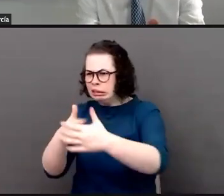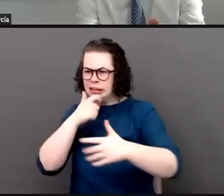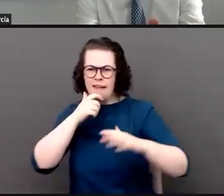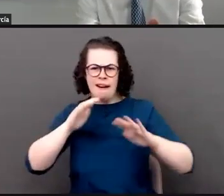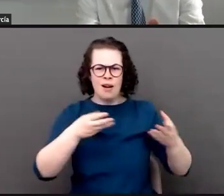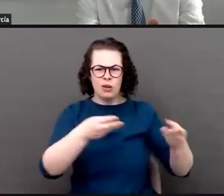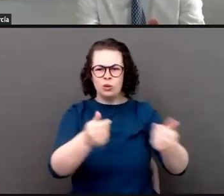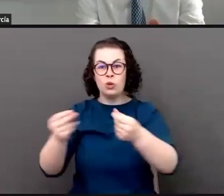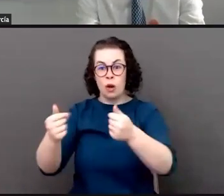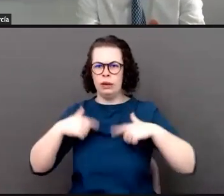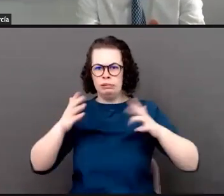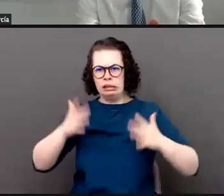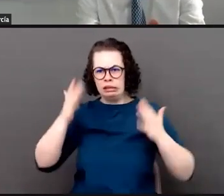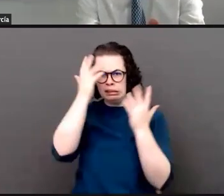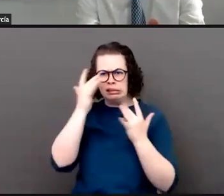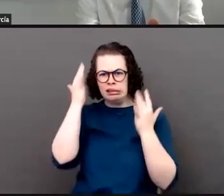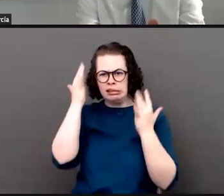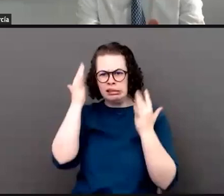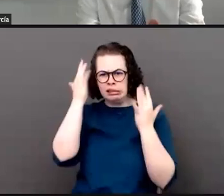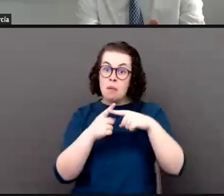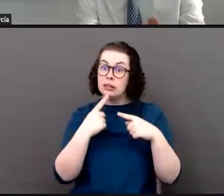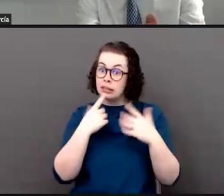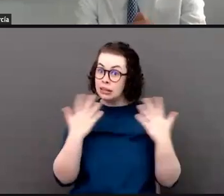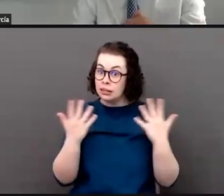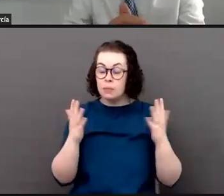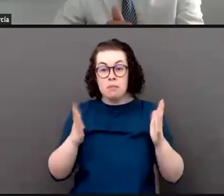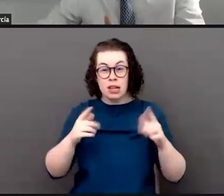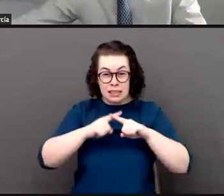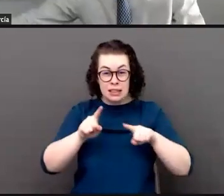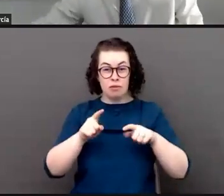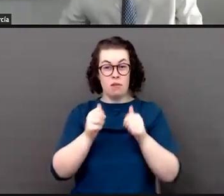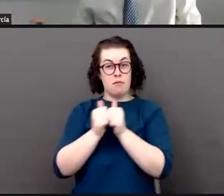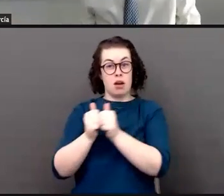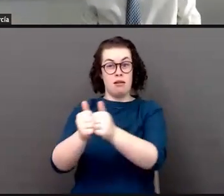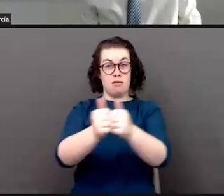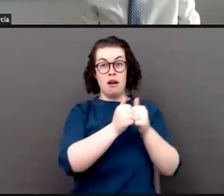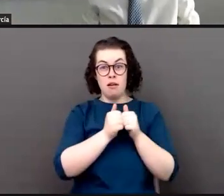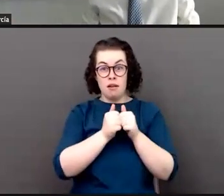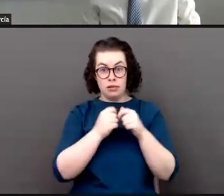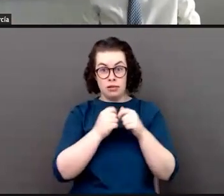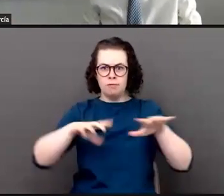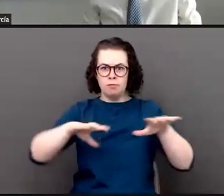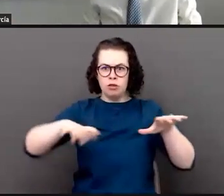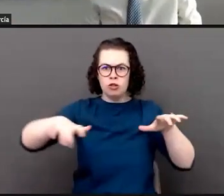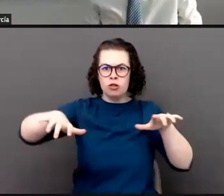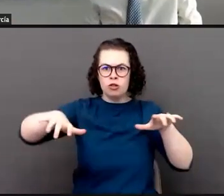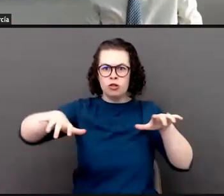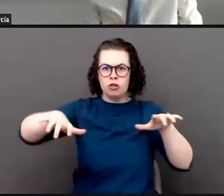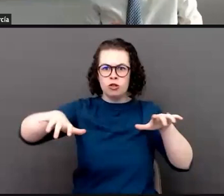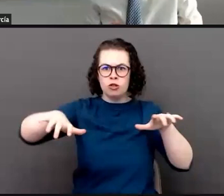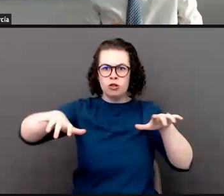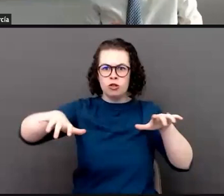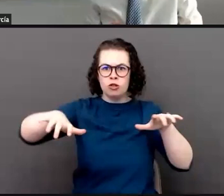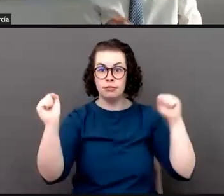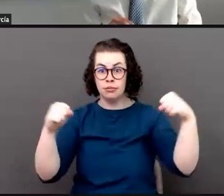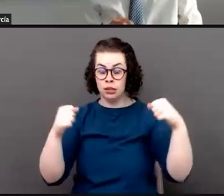following the consensus, to take the consensus of all the stakeholders. But now we have a